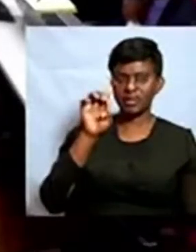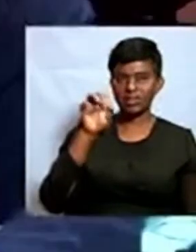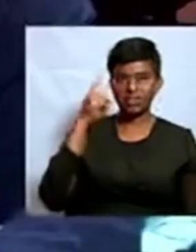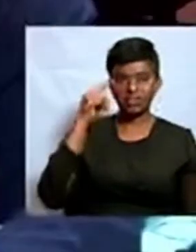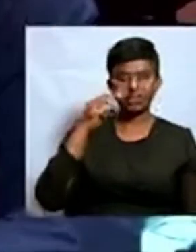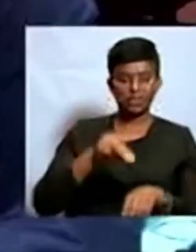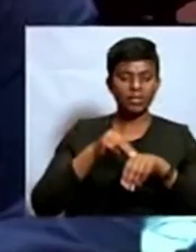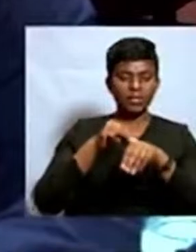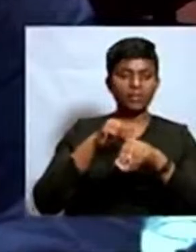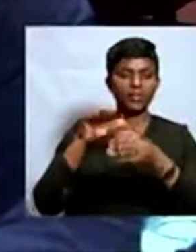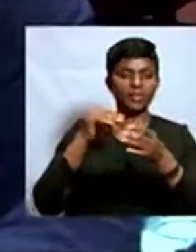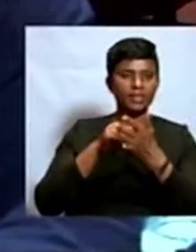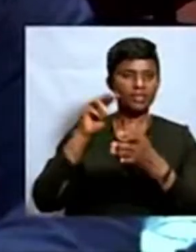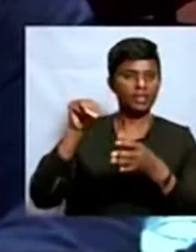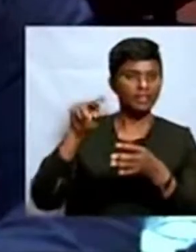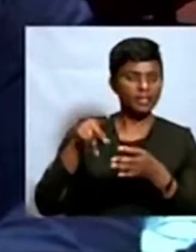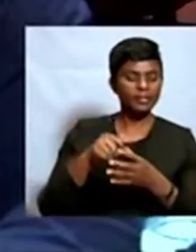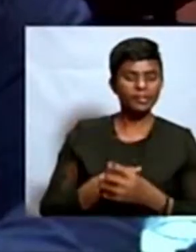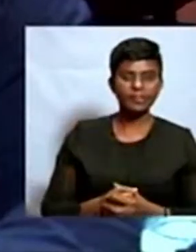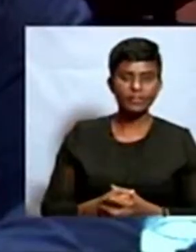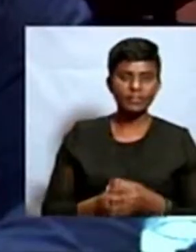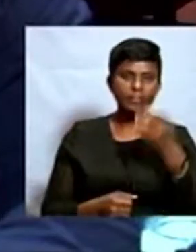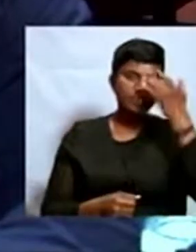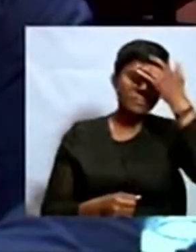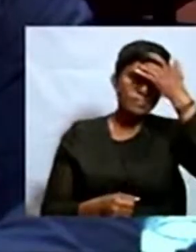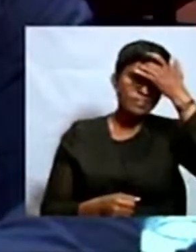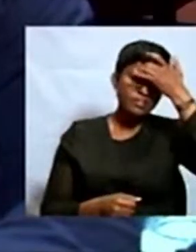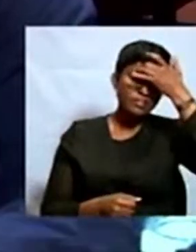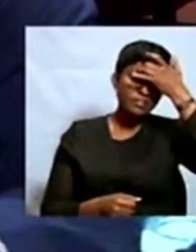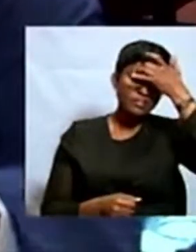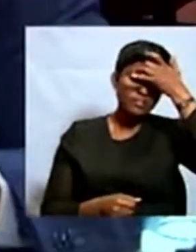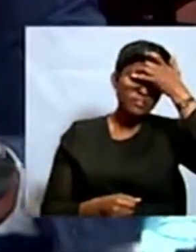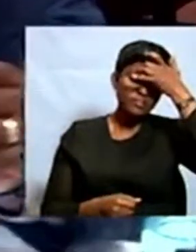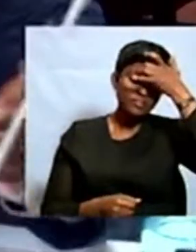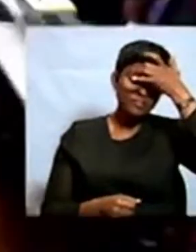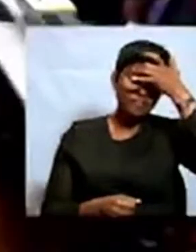Central, the home of the Komboka ceremony. Thank you.